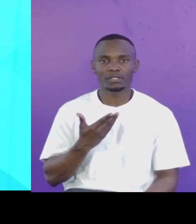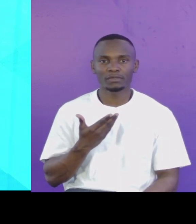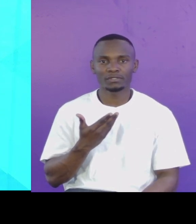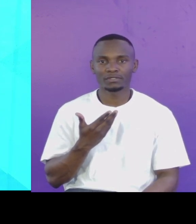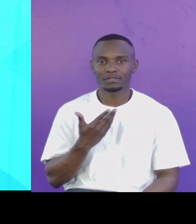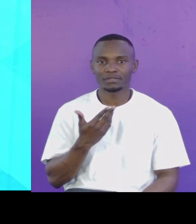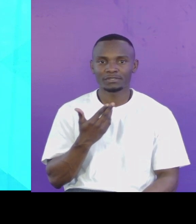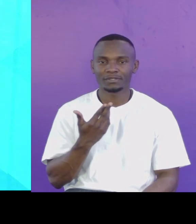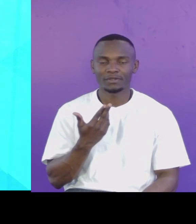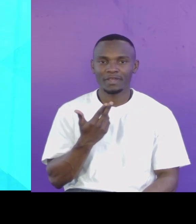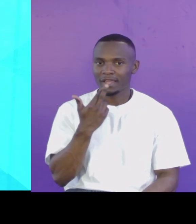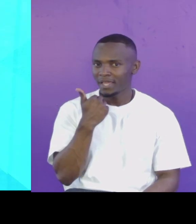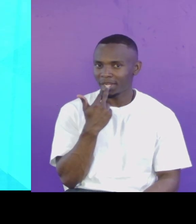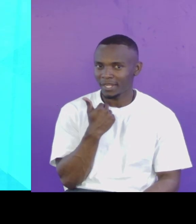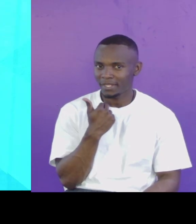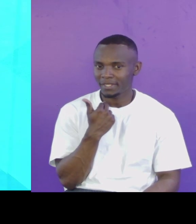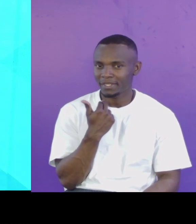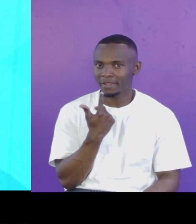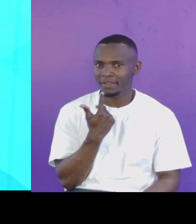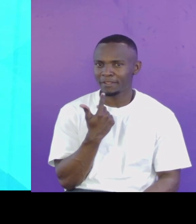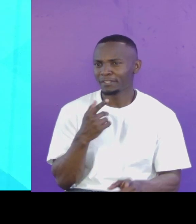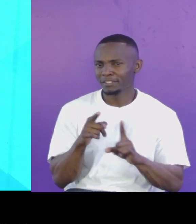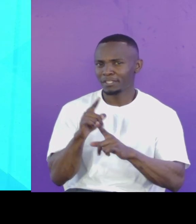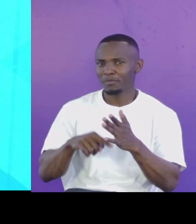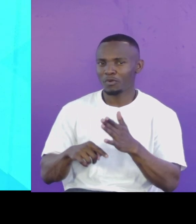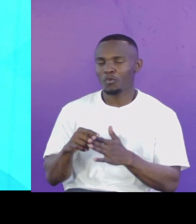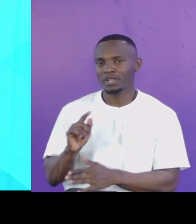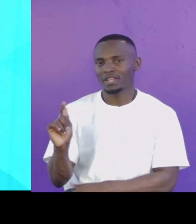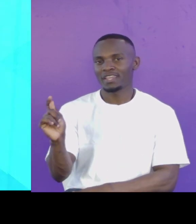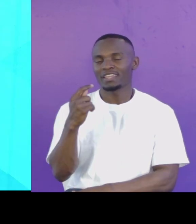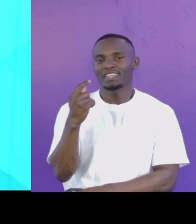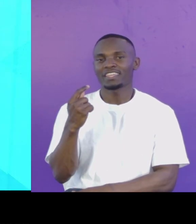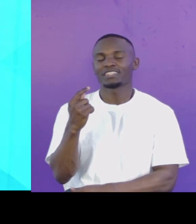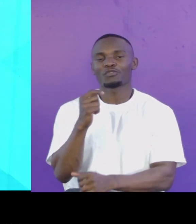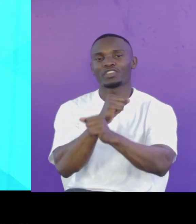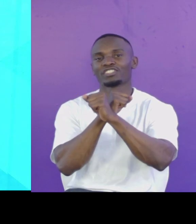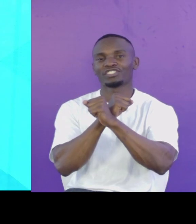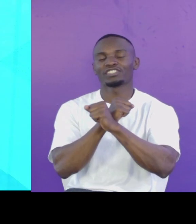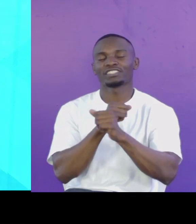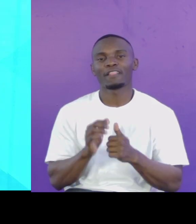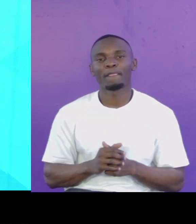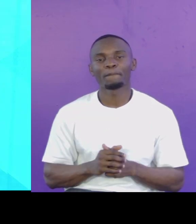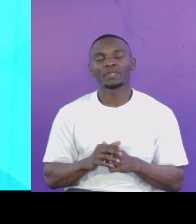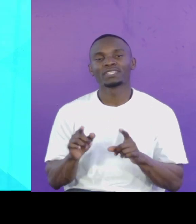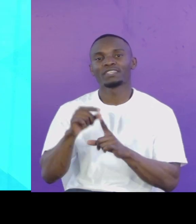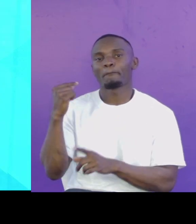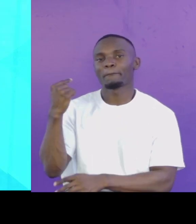ngao, our flag, our shield, Kenyan shield, and have a green